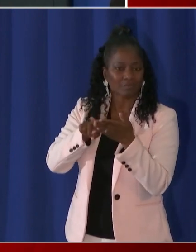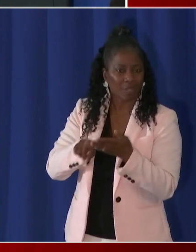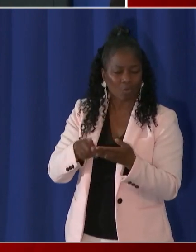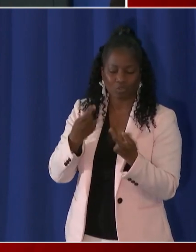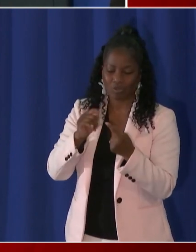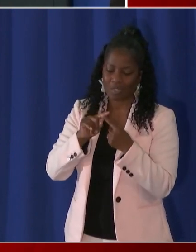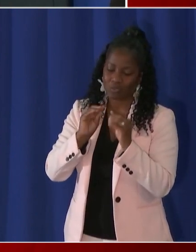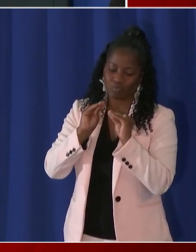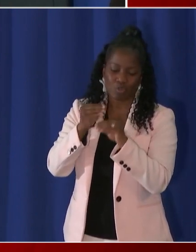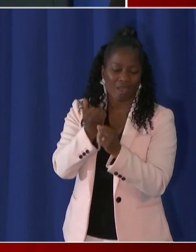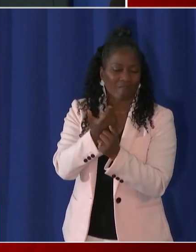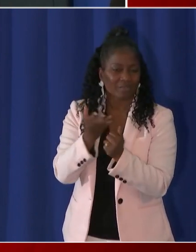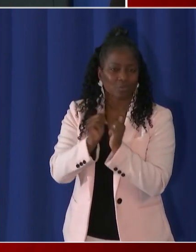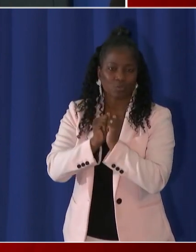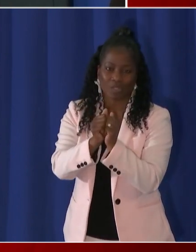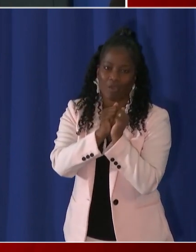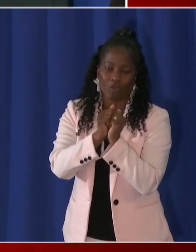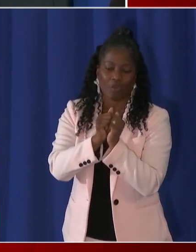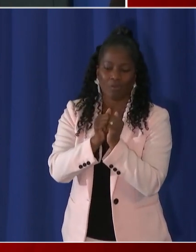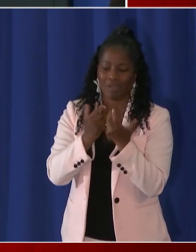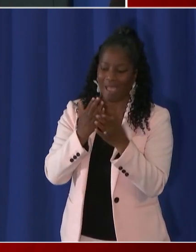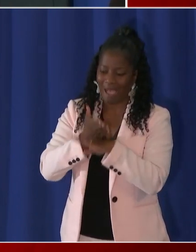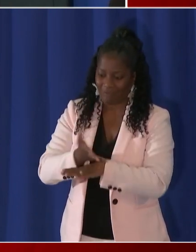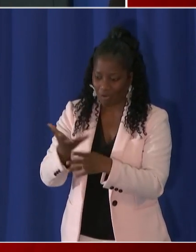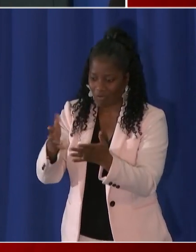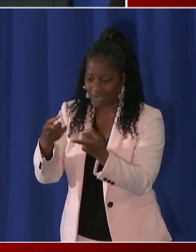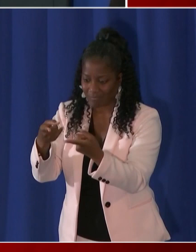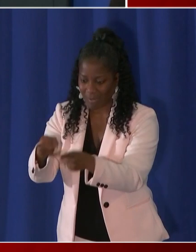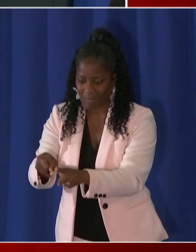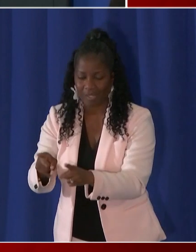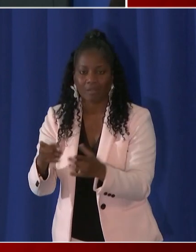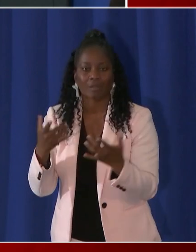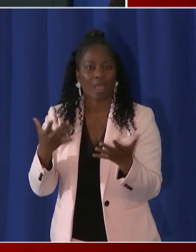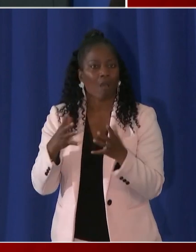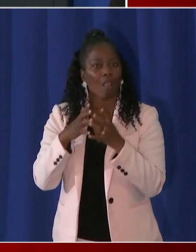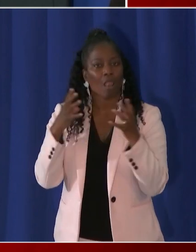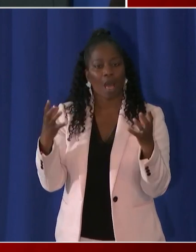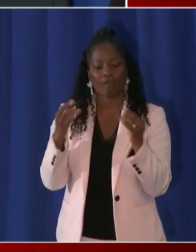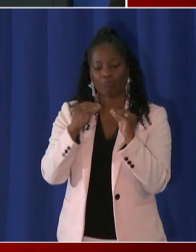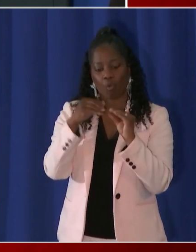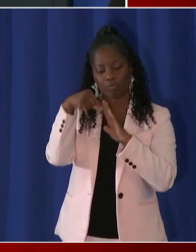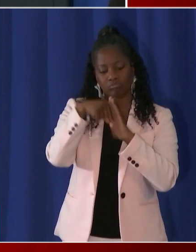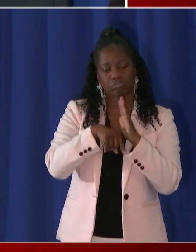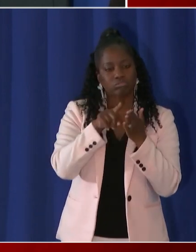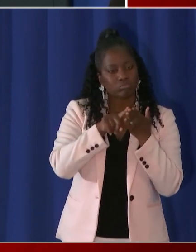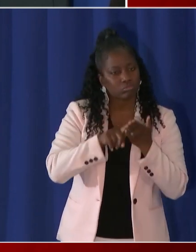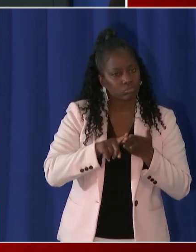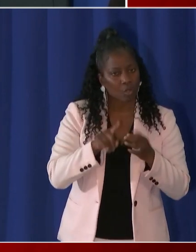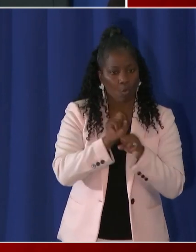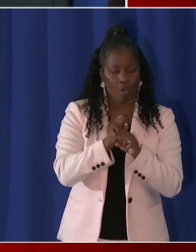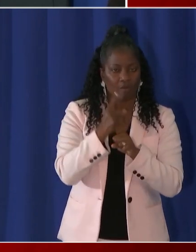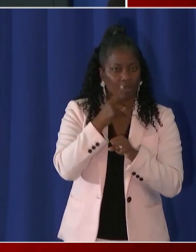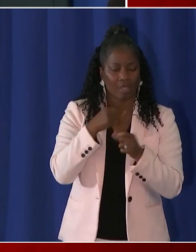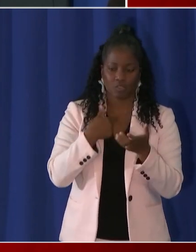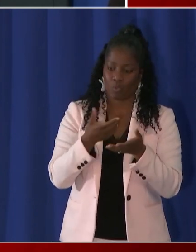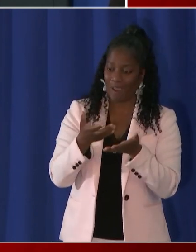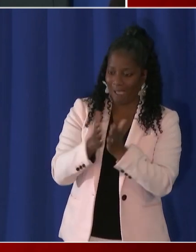put the pieces together kind of, you know, after the event has taken place, and there's a lot of meticulous work that goes into that, and we're seeking the